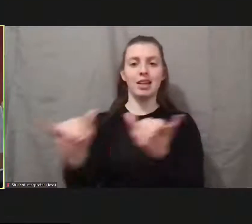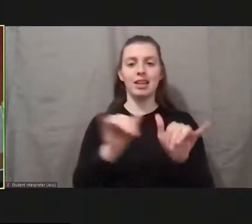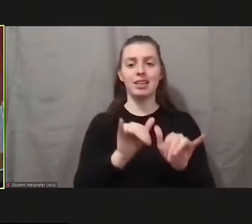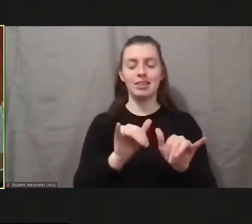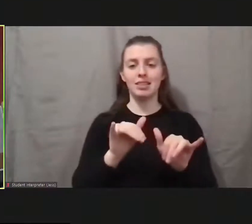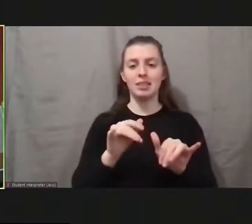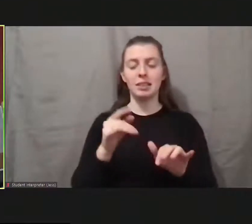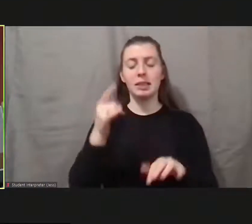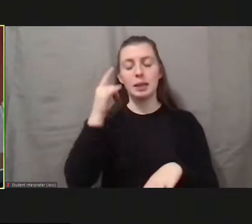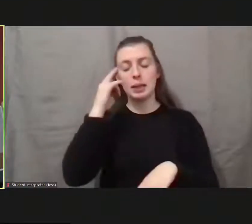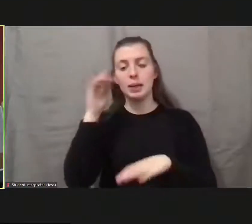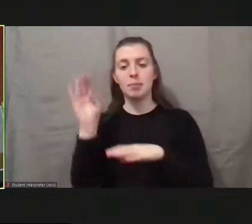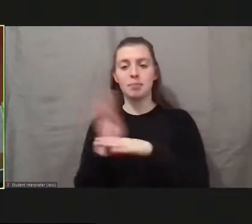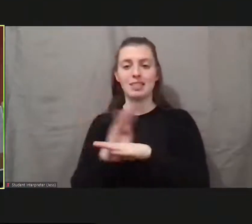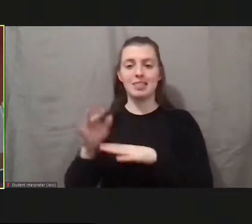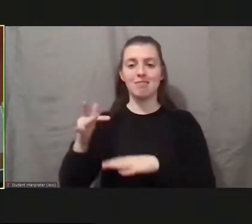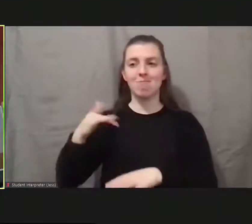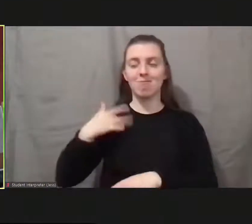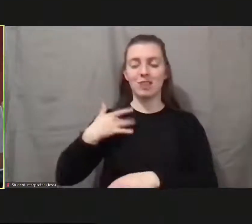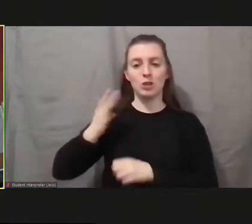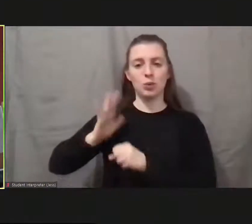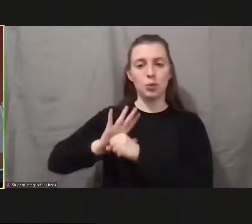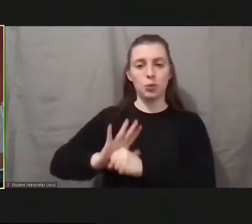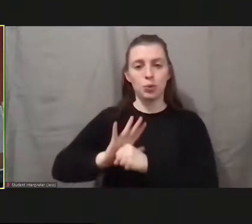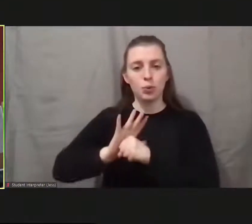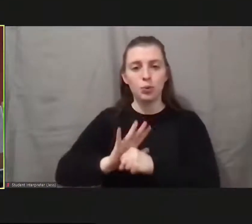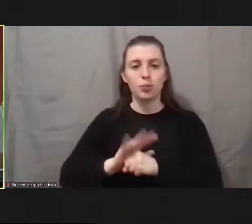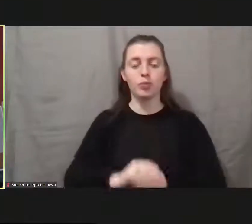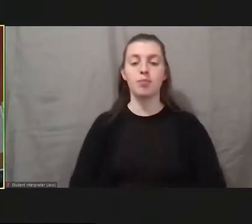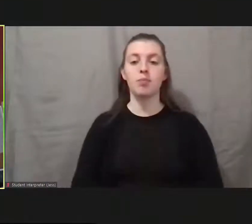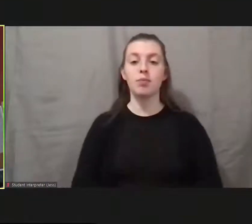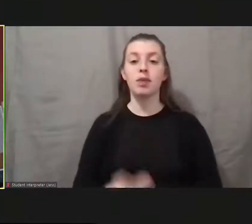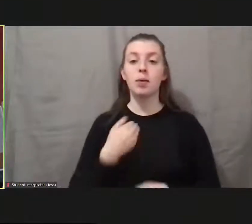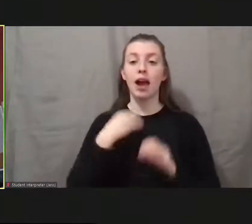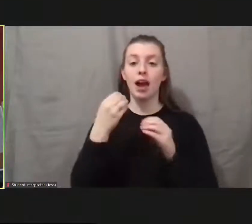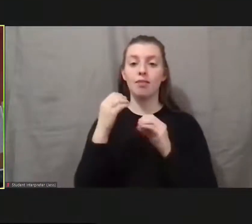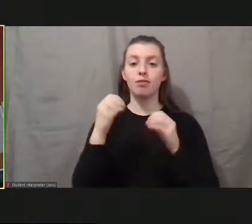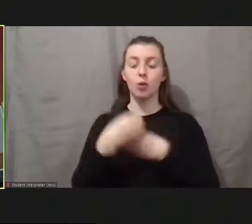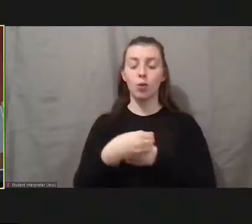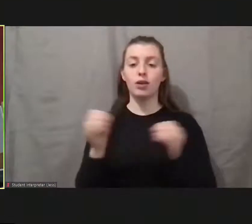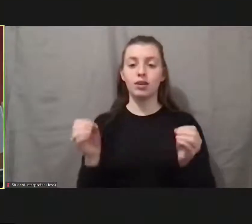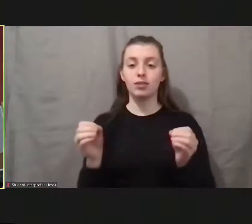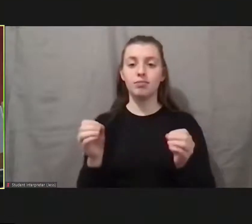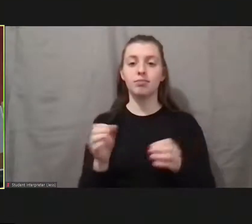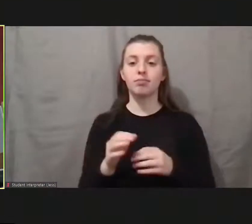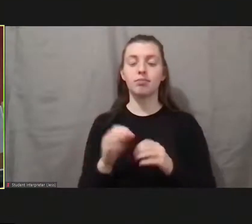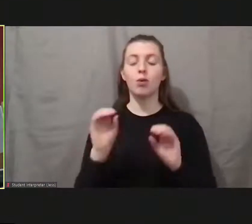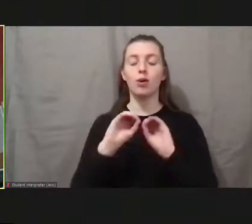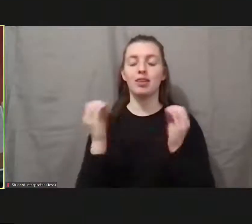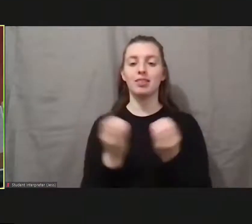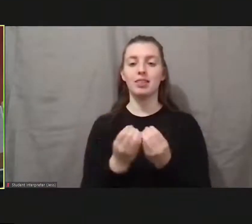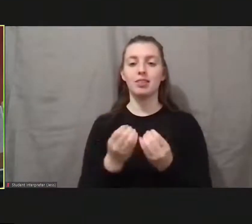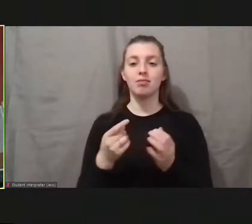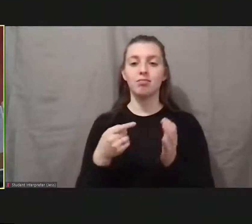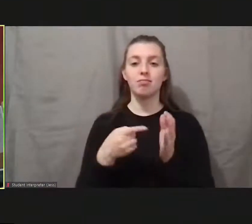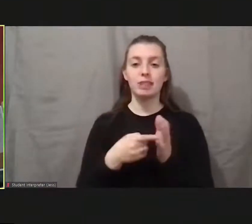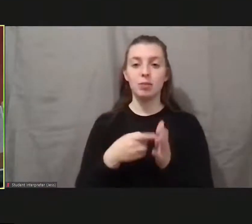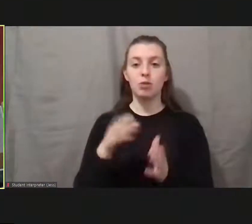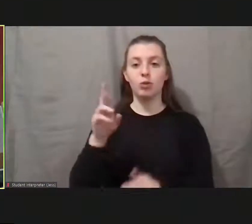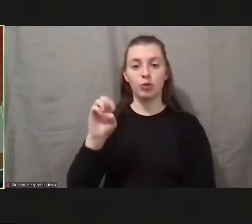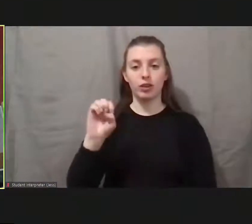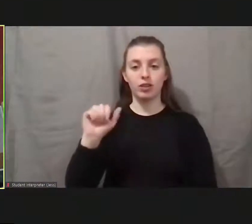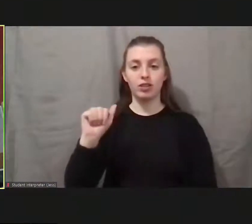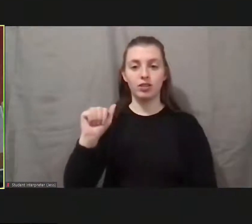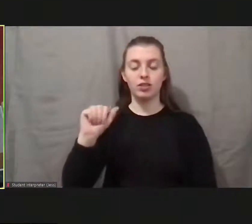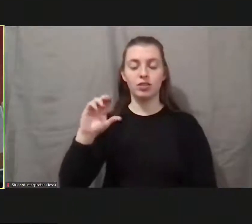feeling. But there are organizations like the Accessibility Directorate, also like reachAbility Association, that are here to work